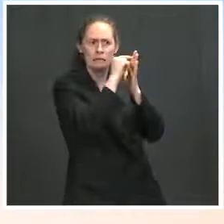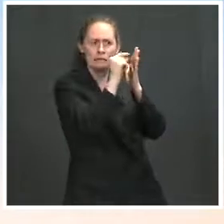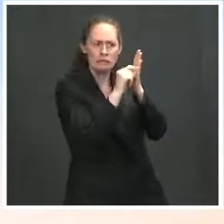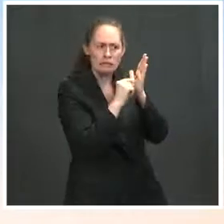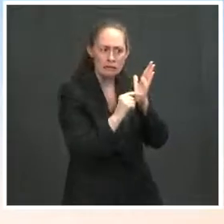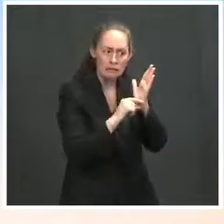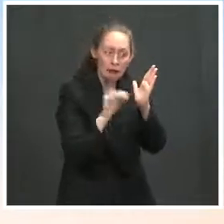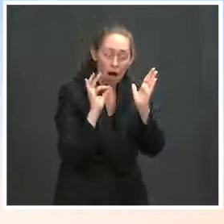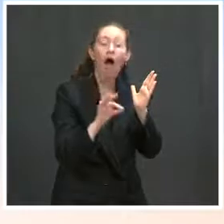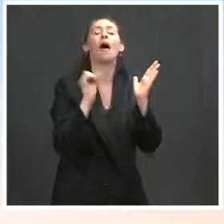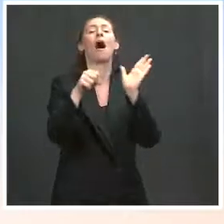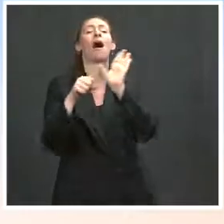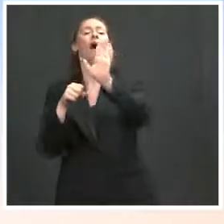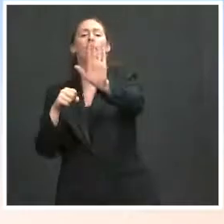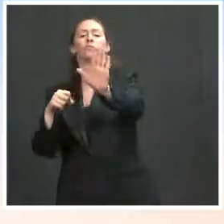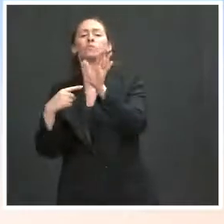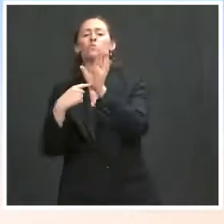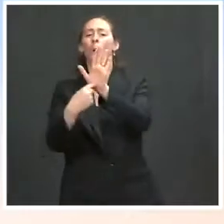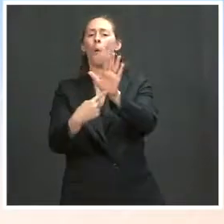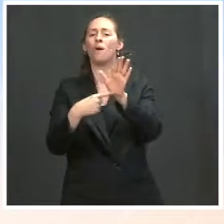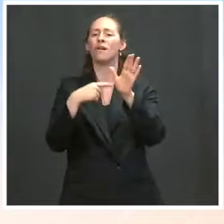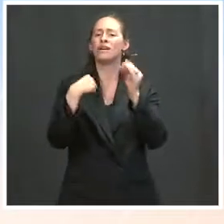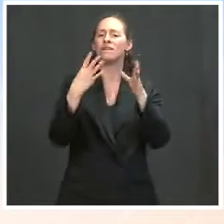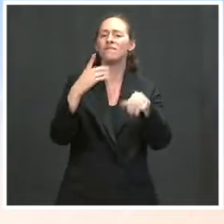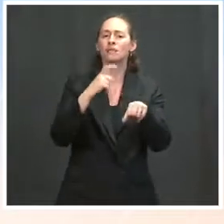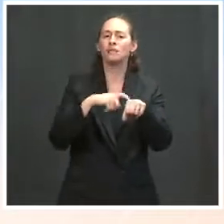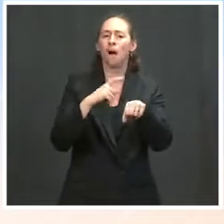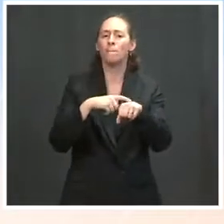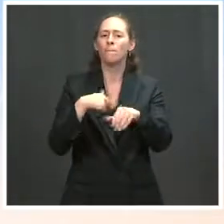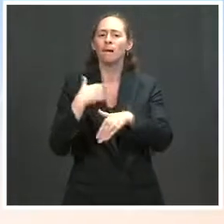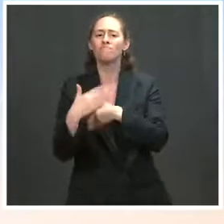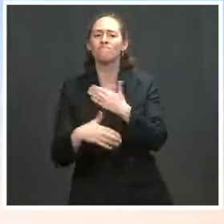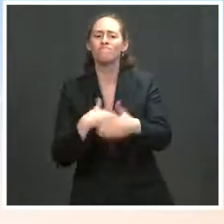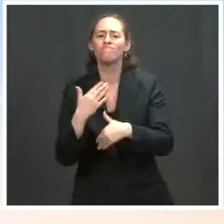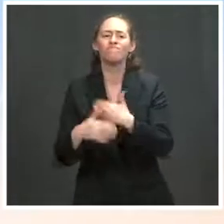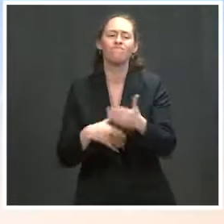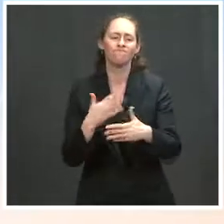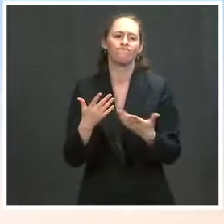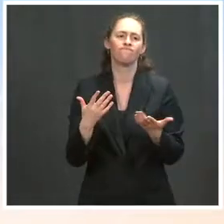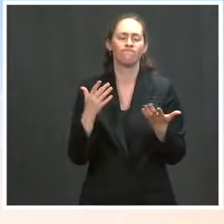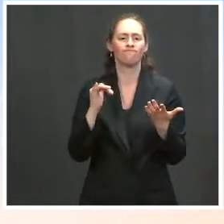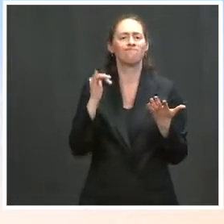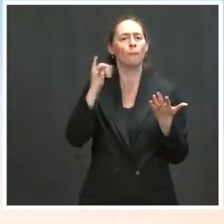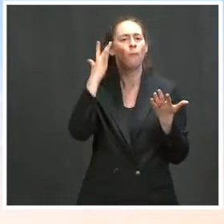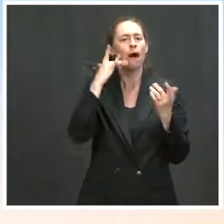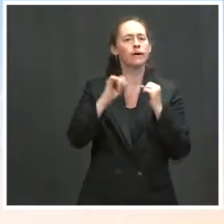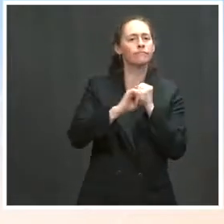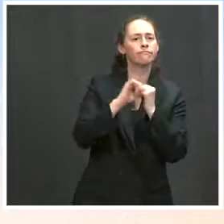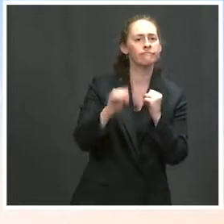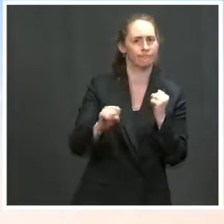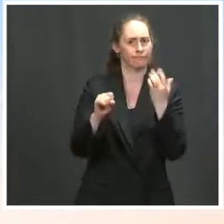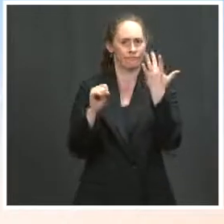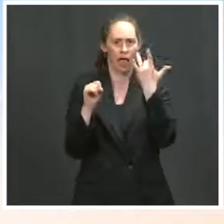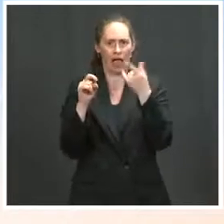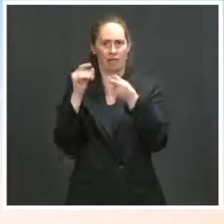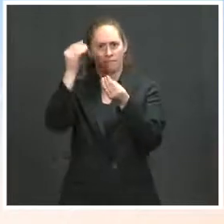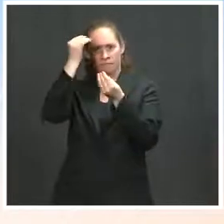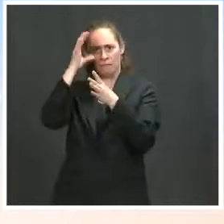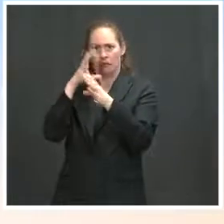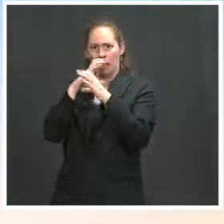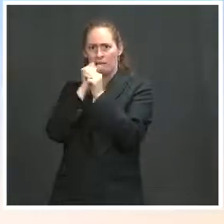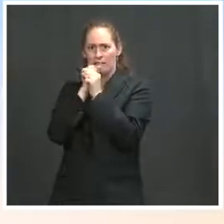of it as well. We're talking about classified information. We're talking about something that the intelligence community was working on that we